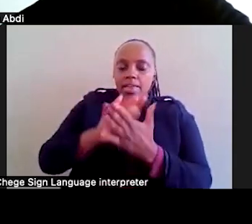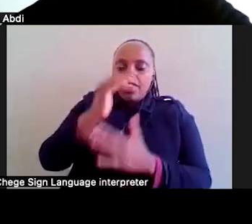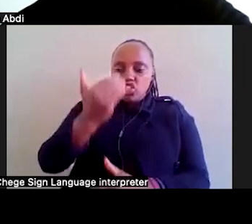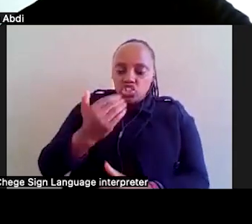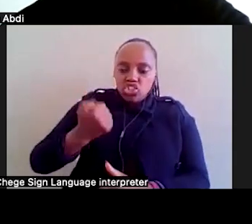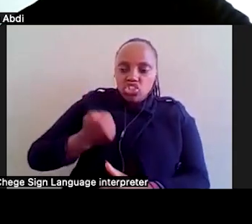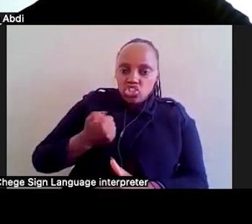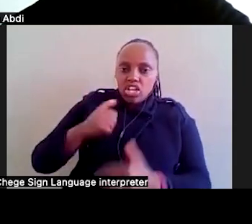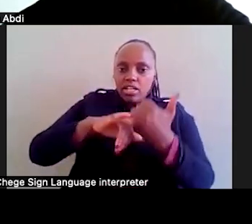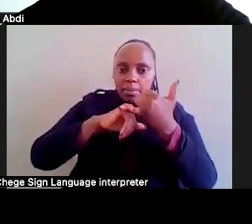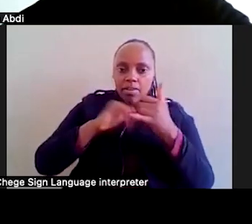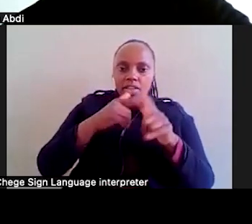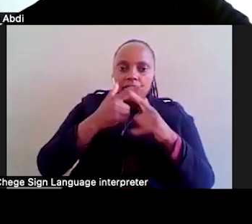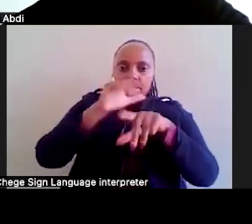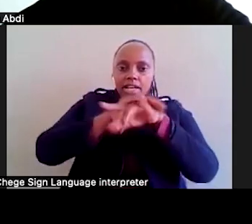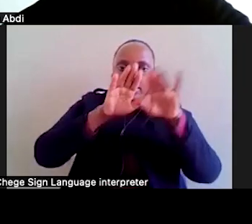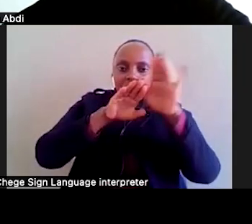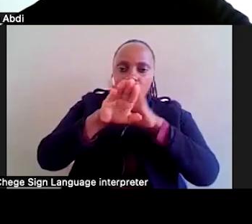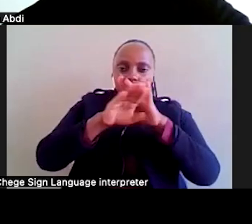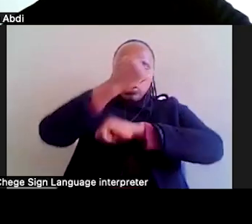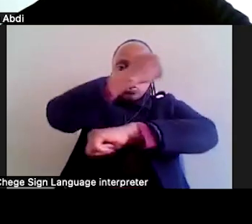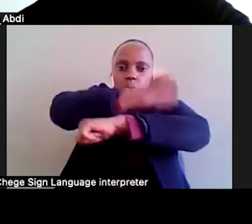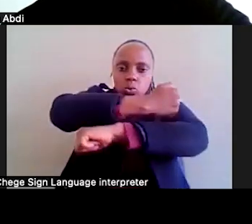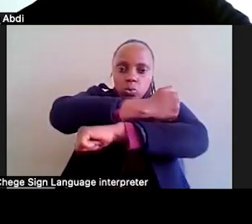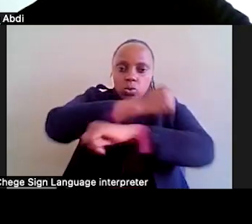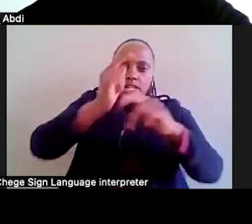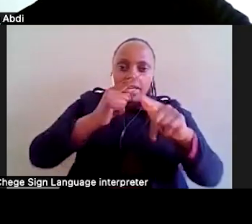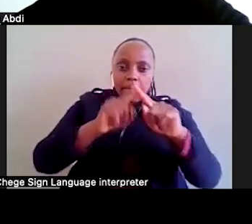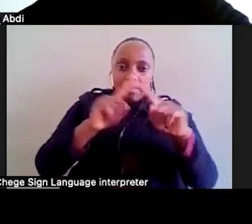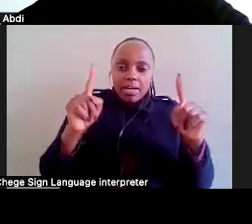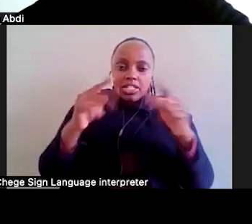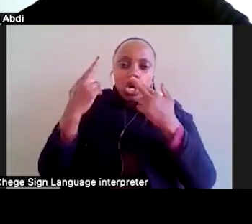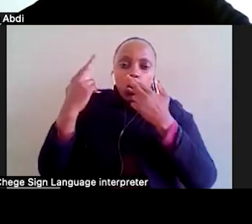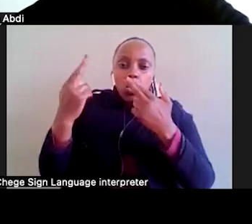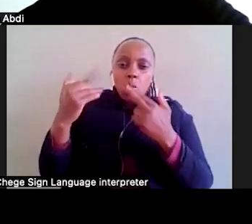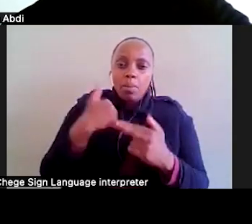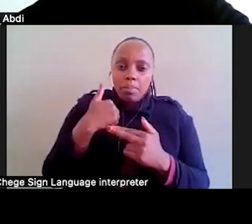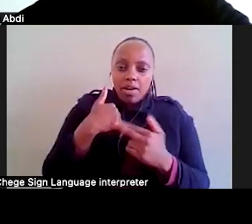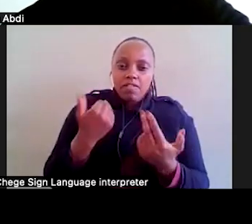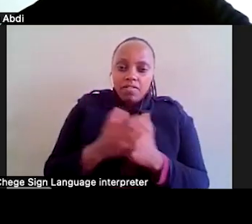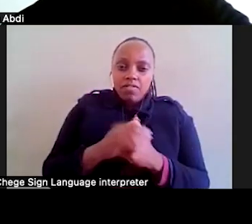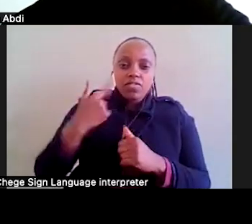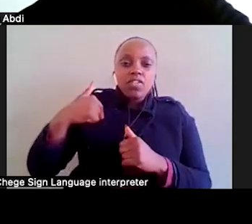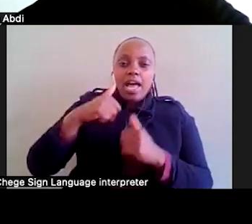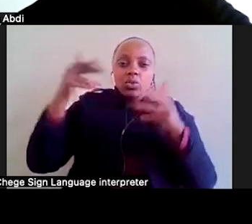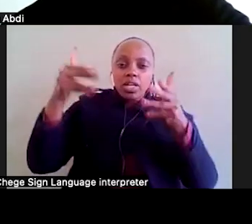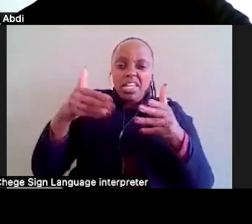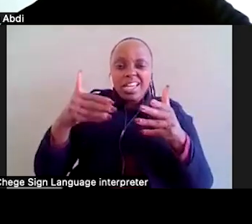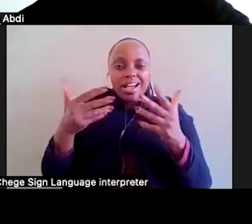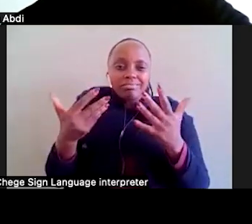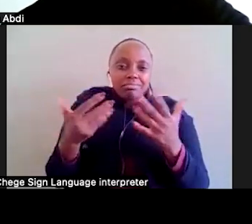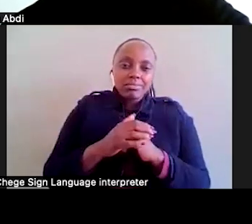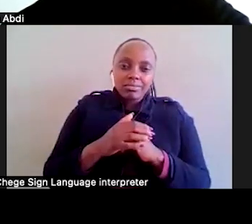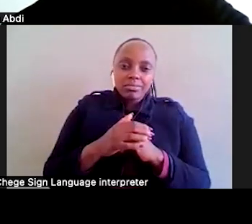sure that they get access to school. But there is hope because we are here. At least